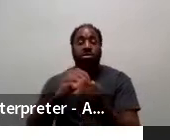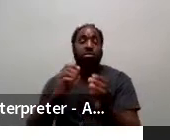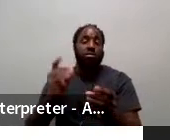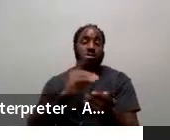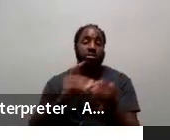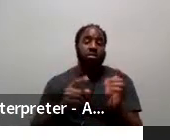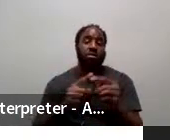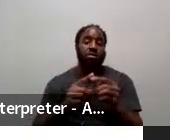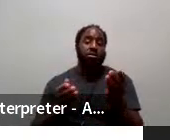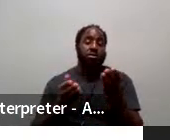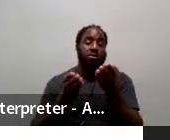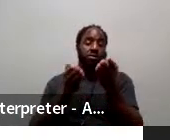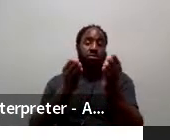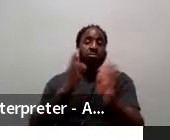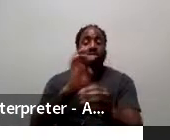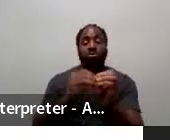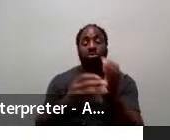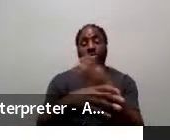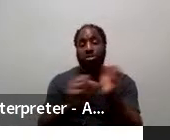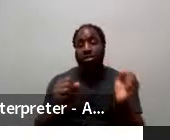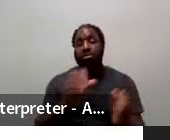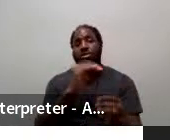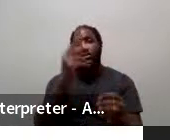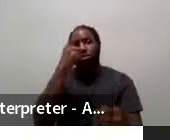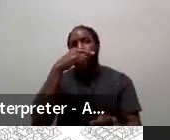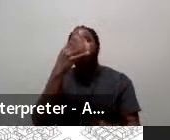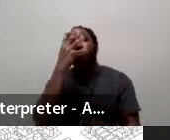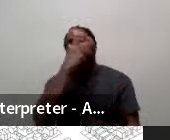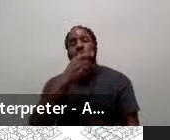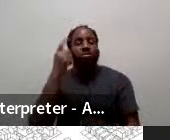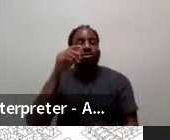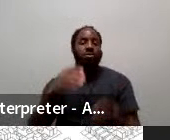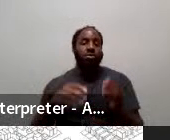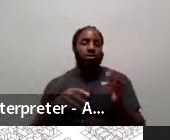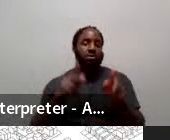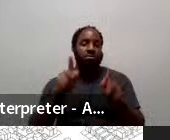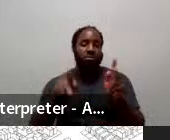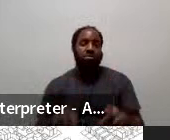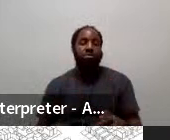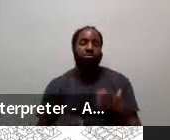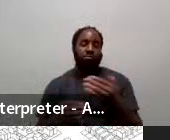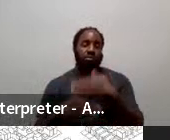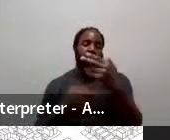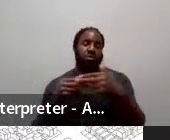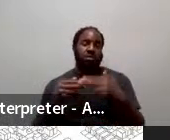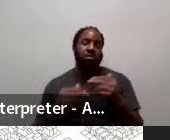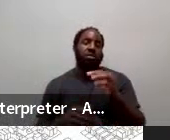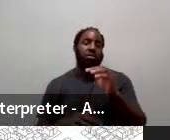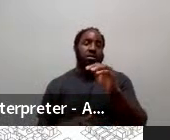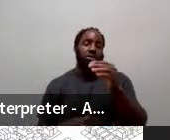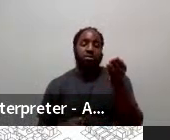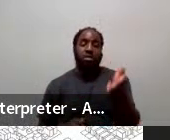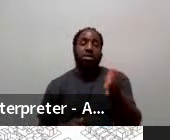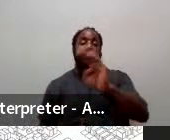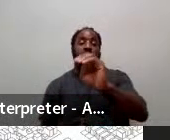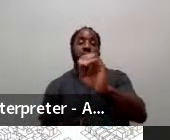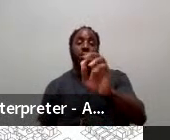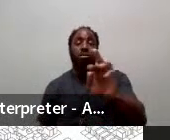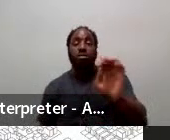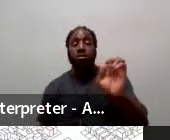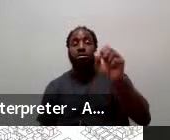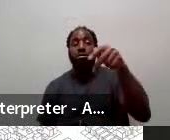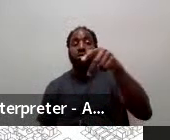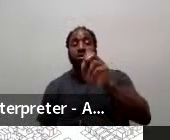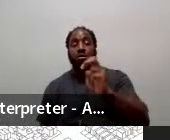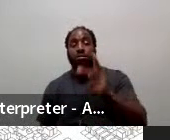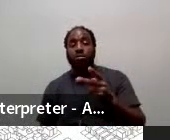attractive for pedestrians. Next slide, please. At Morris Park, the new station presents an opportunity to